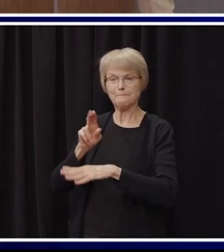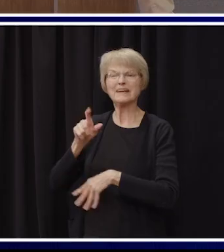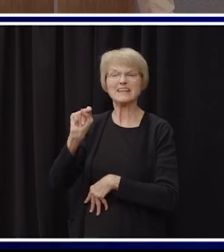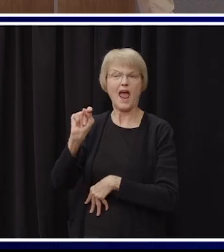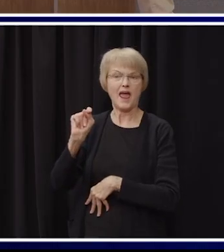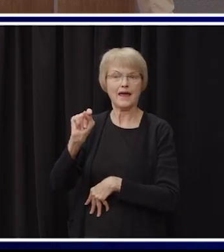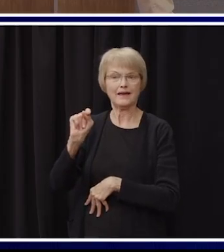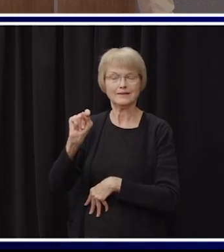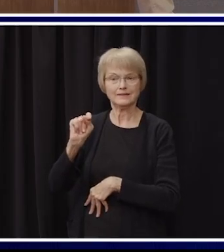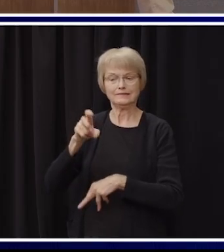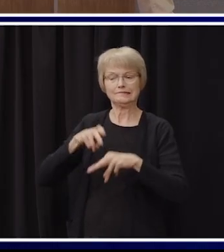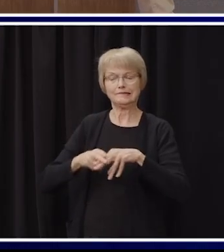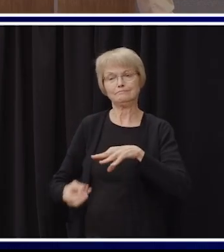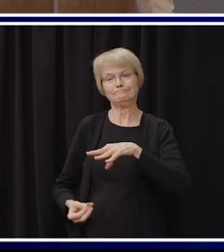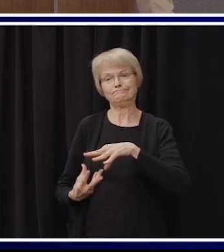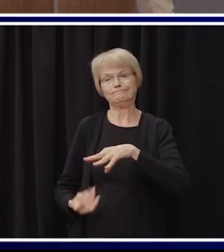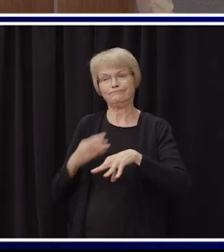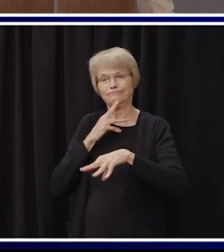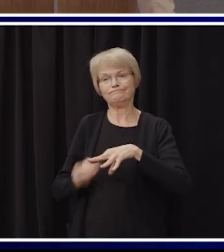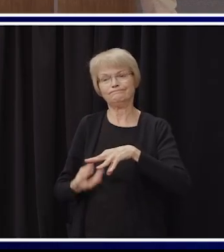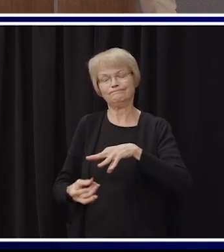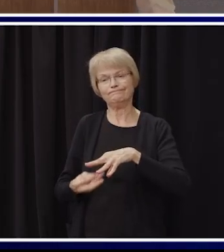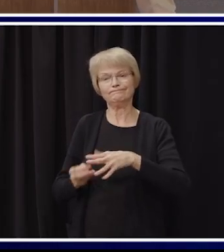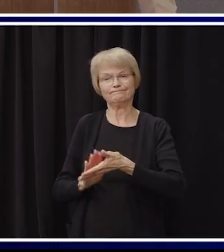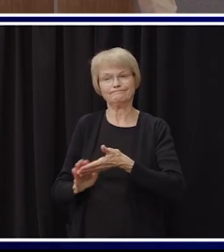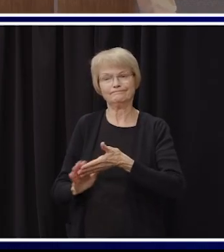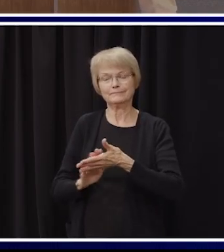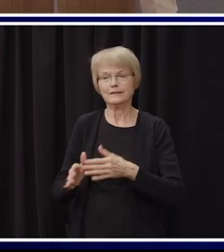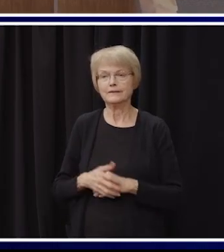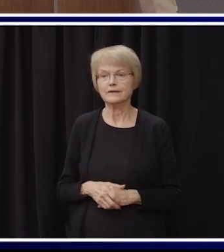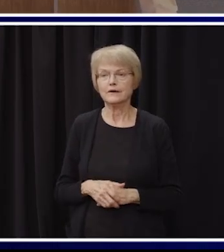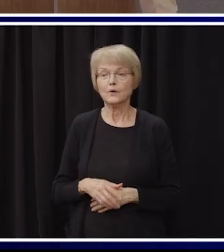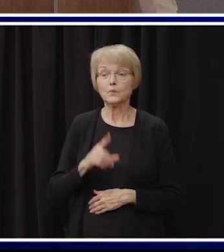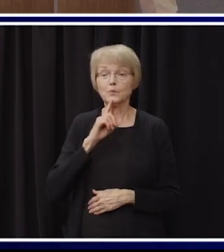Smart home capabilities are becoming more prevalent.